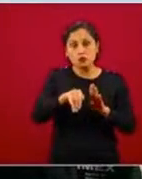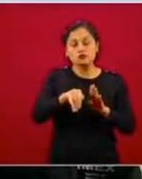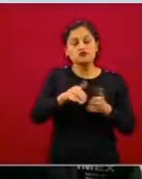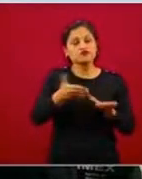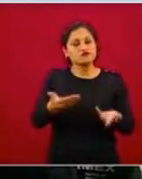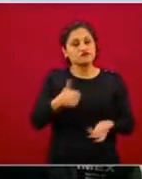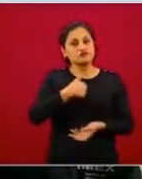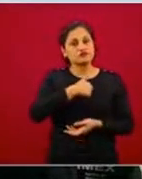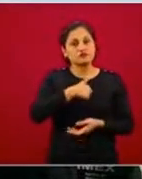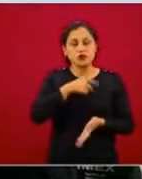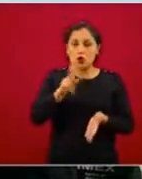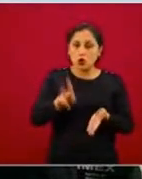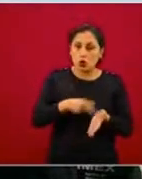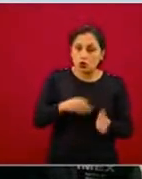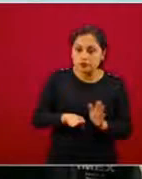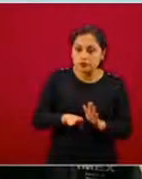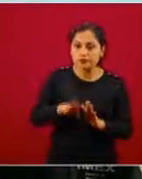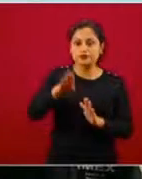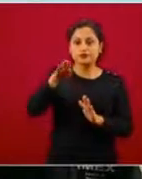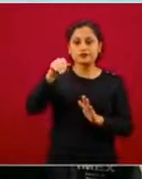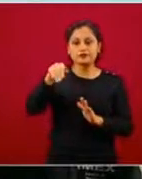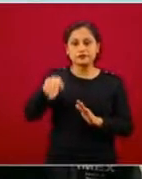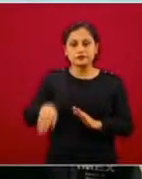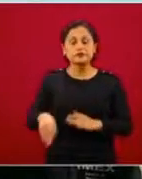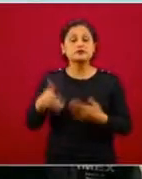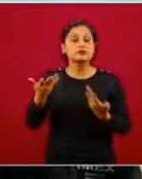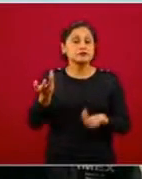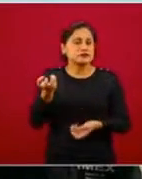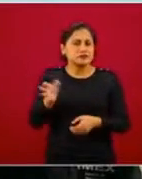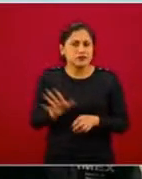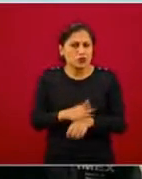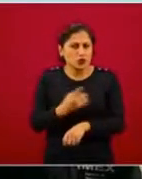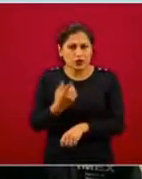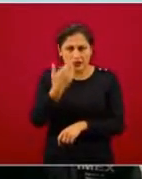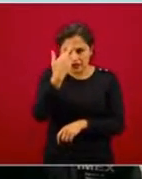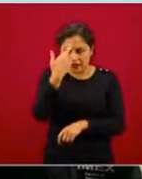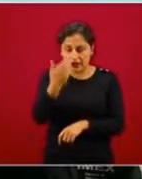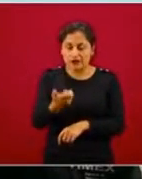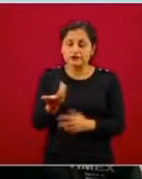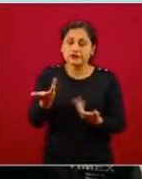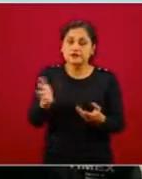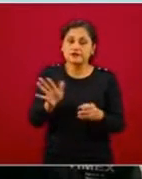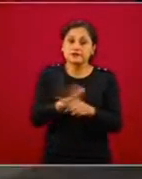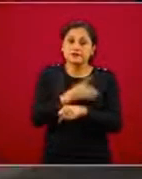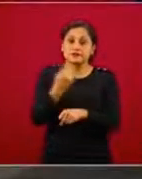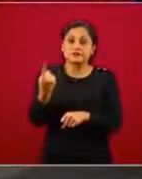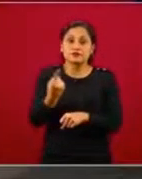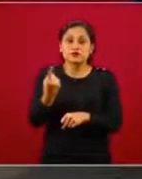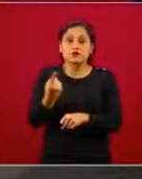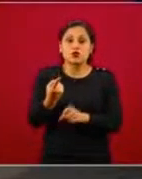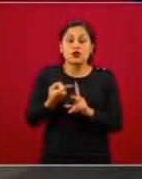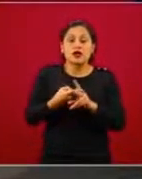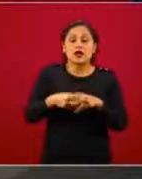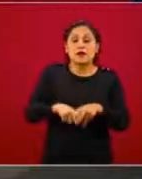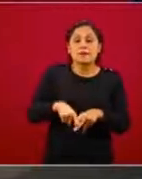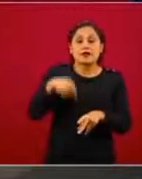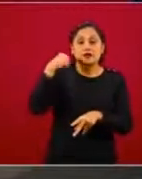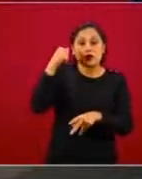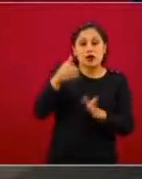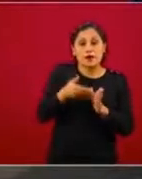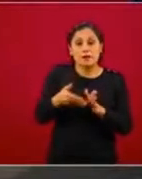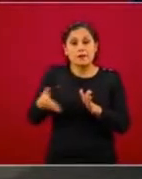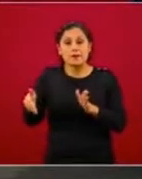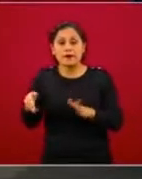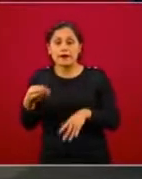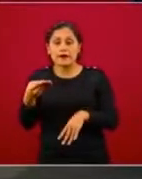tuvo Unfortunately, they un were going repunte. down and then Esto they se had an explica muy upsurge, a probablemente porque reemergence. en los últimos días And de what abril y happened was primeros de over the mayo last hubo couple of una